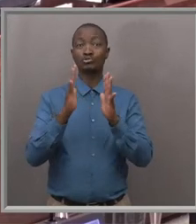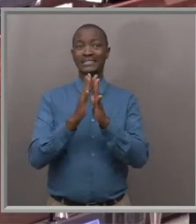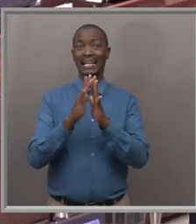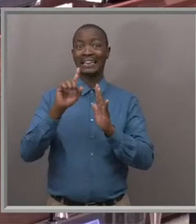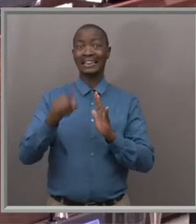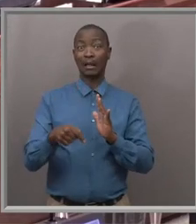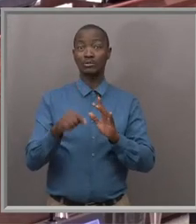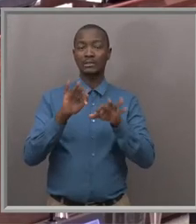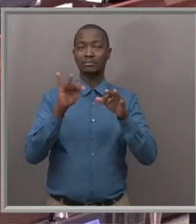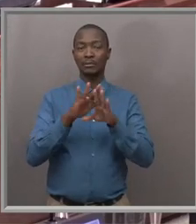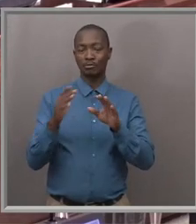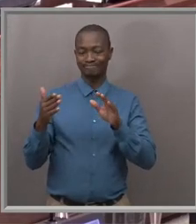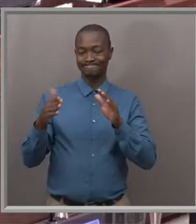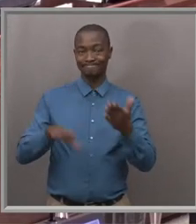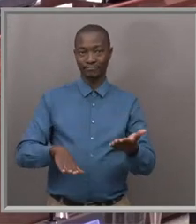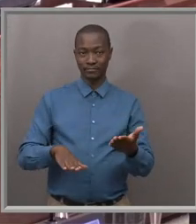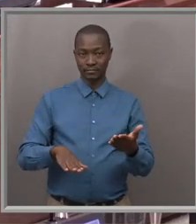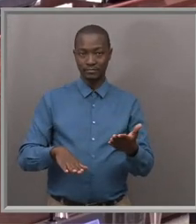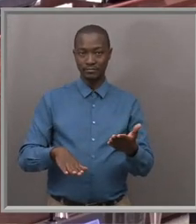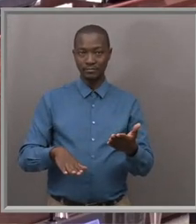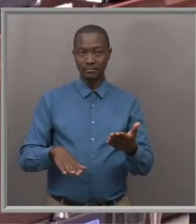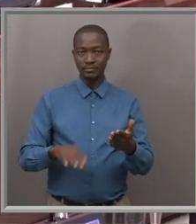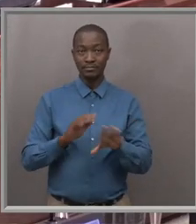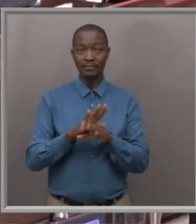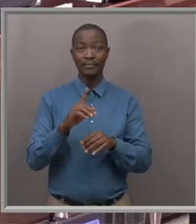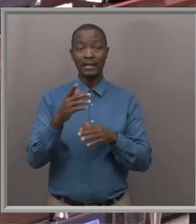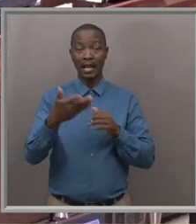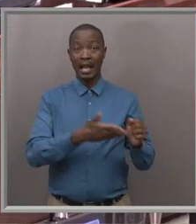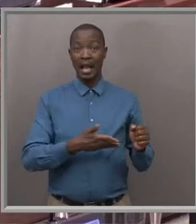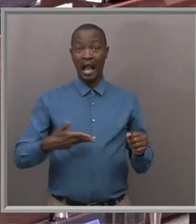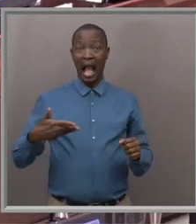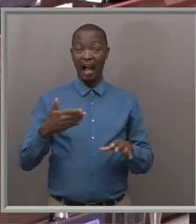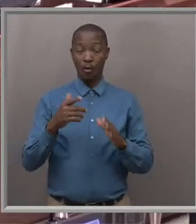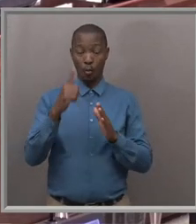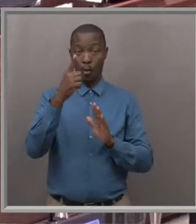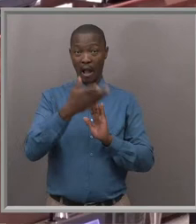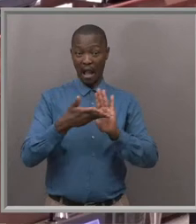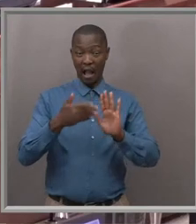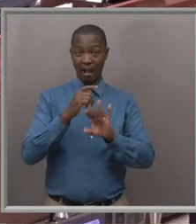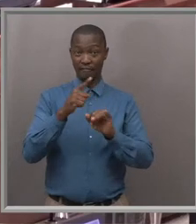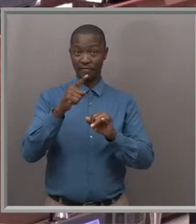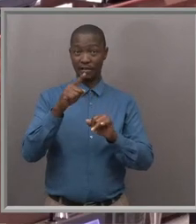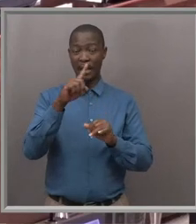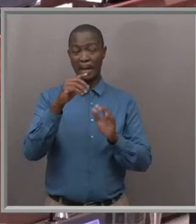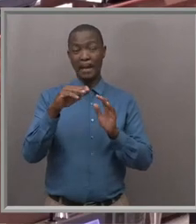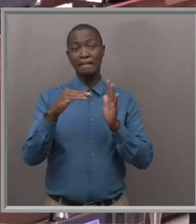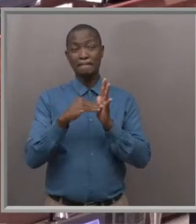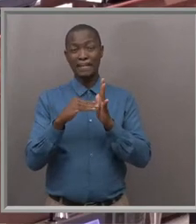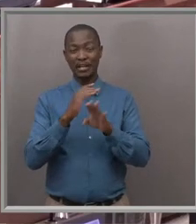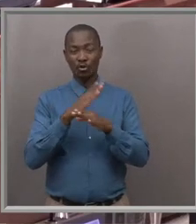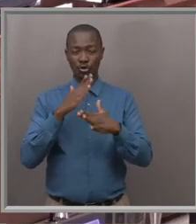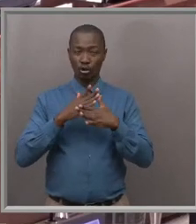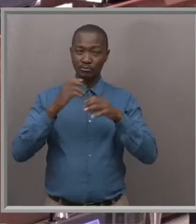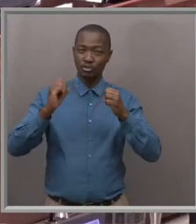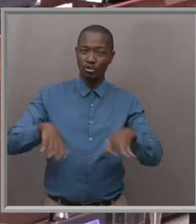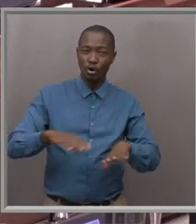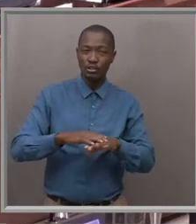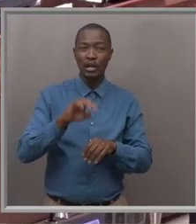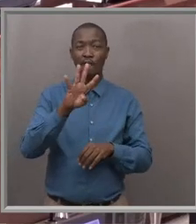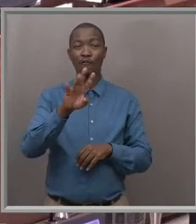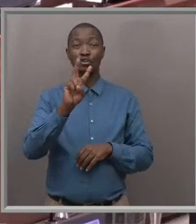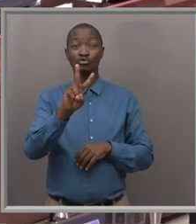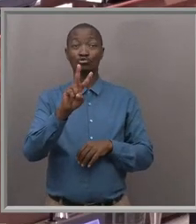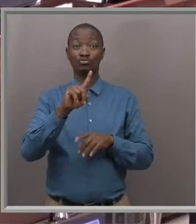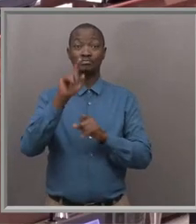to COVID-19. 500,000 jobs have been lost, and 42% of small businesses were forced